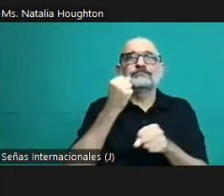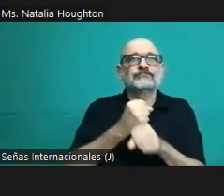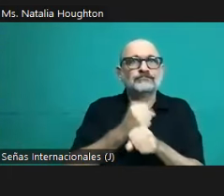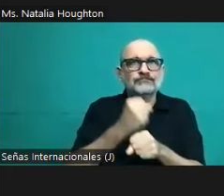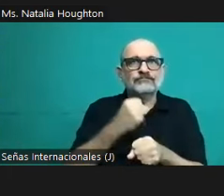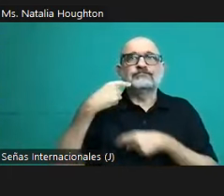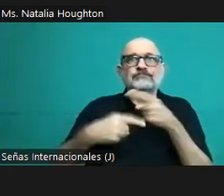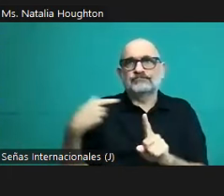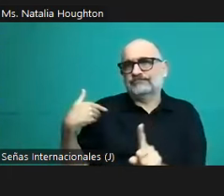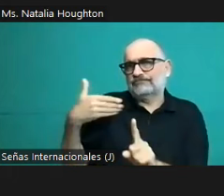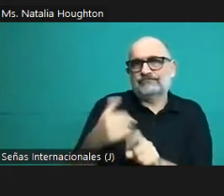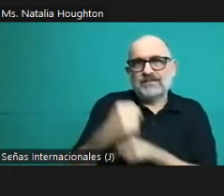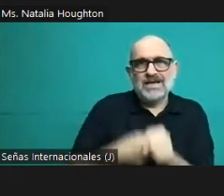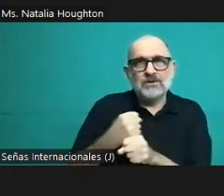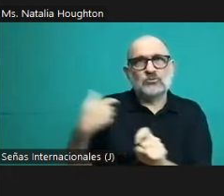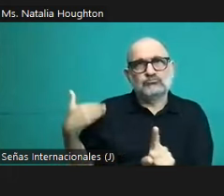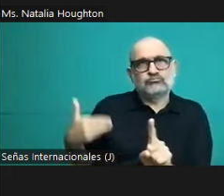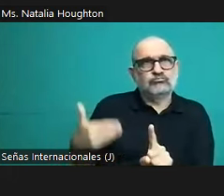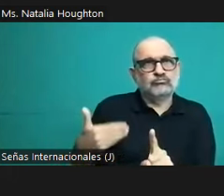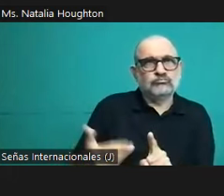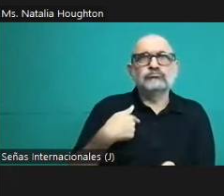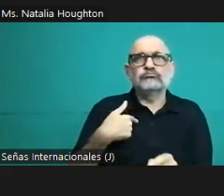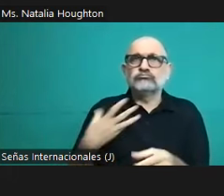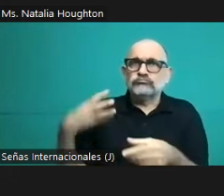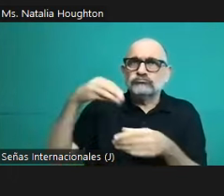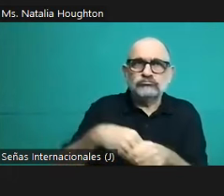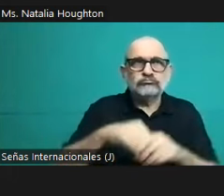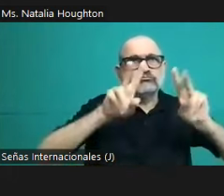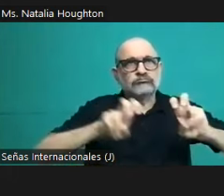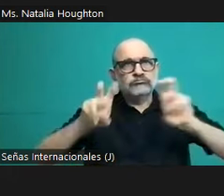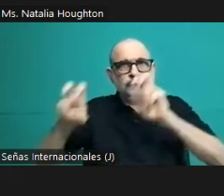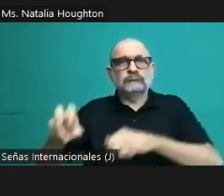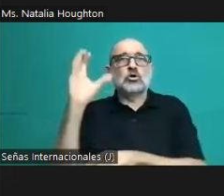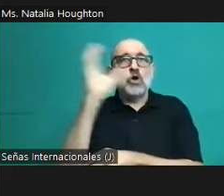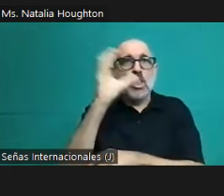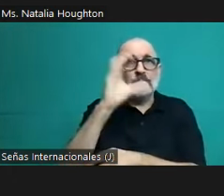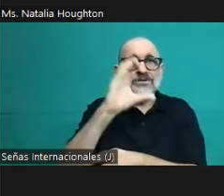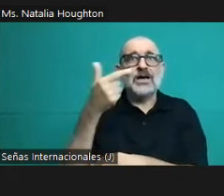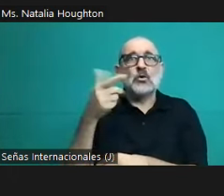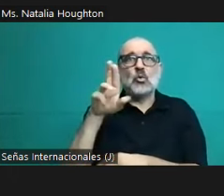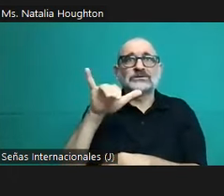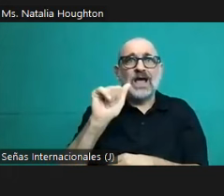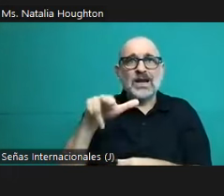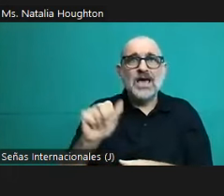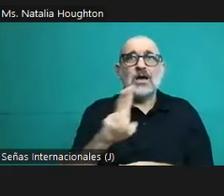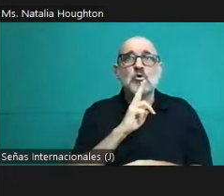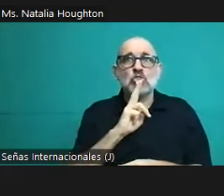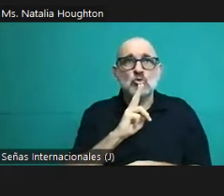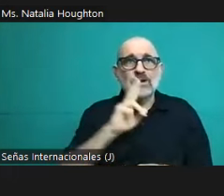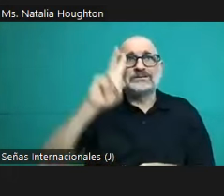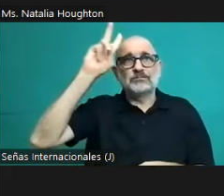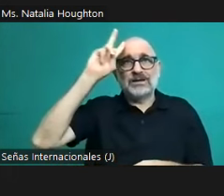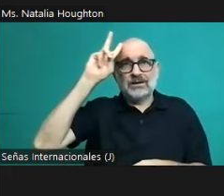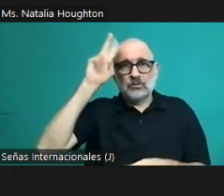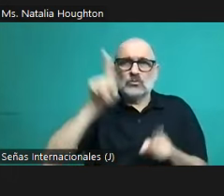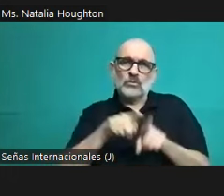and Peru. As you see here, the conditions were very different from each other. And